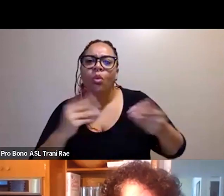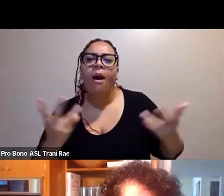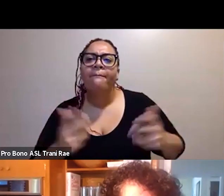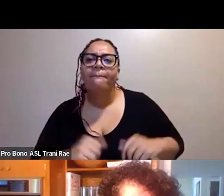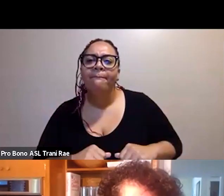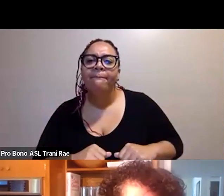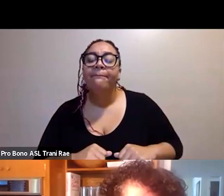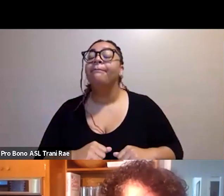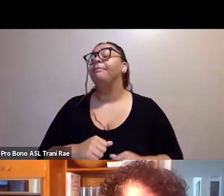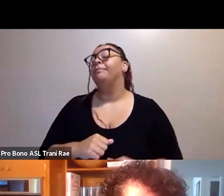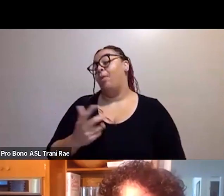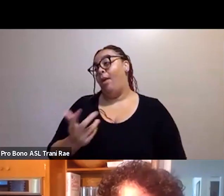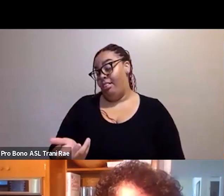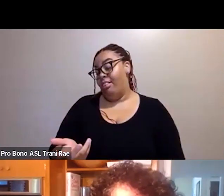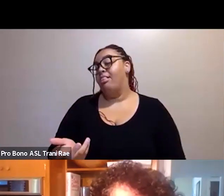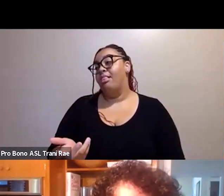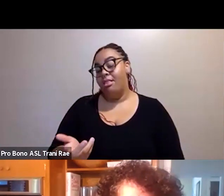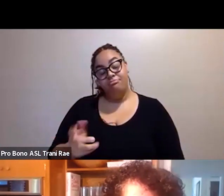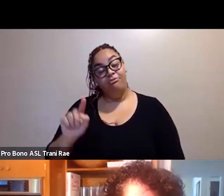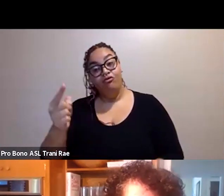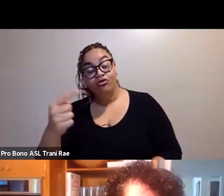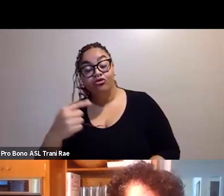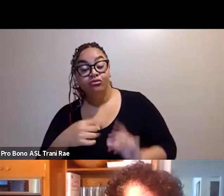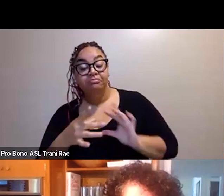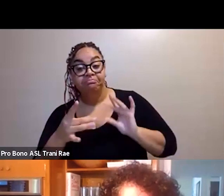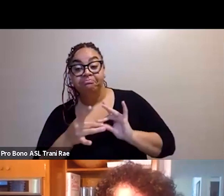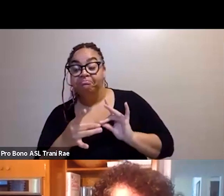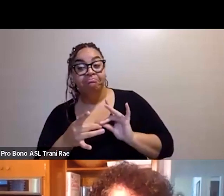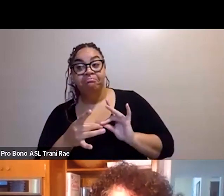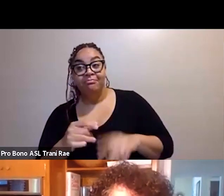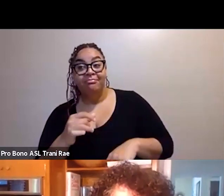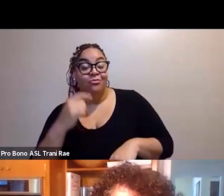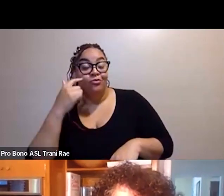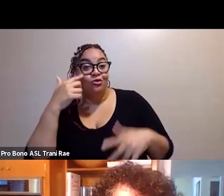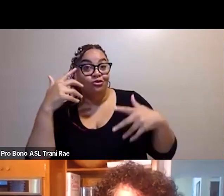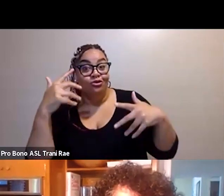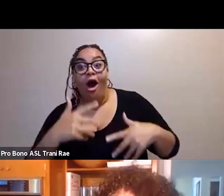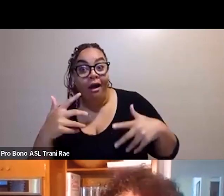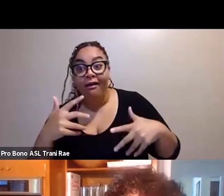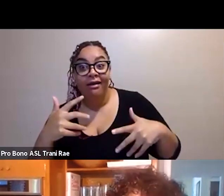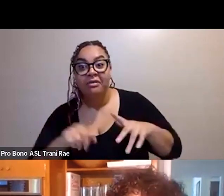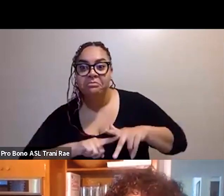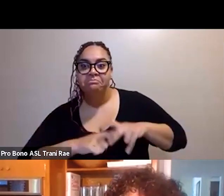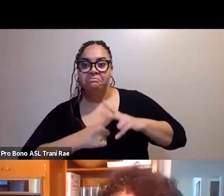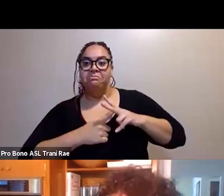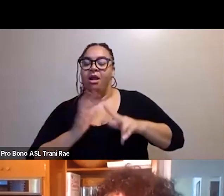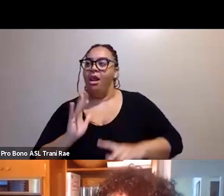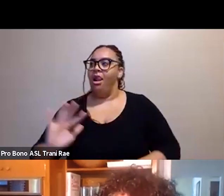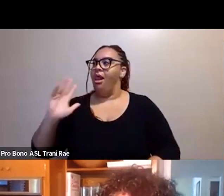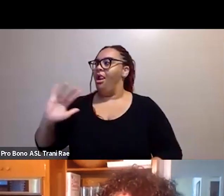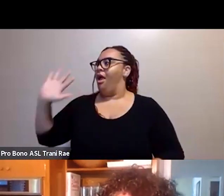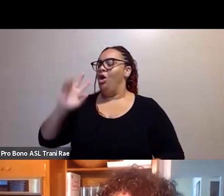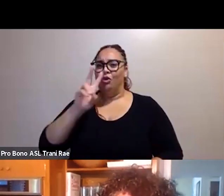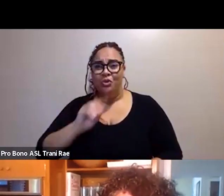Well, first of all, I have to say I was shocked that the origins of the Fat Poet Society went back all the way to